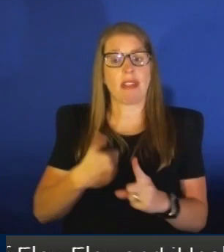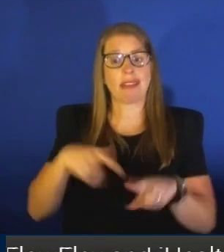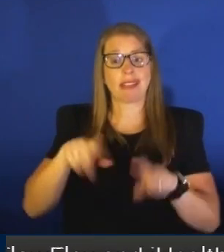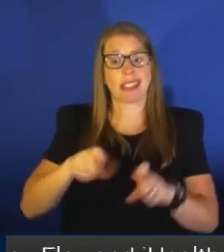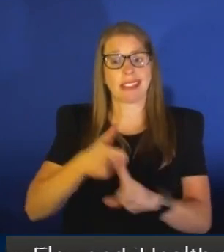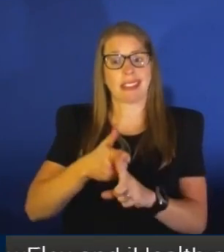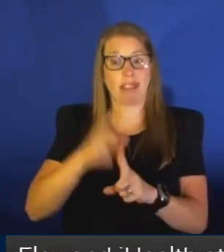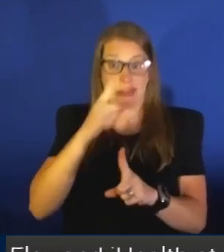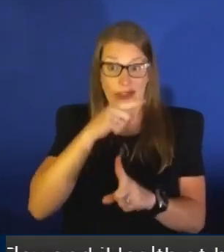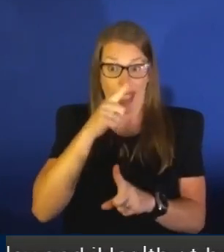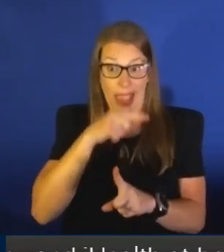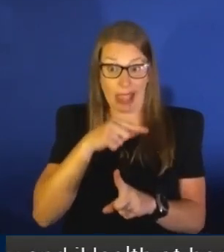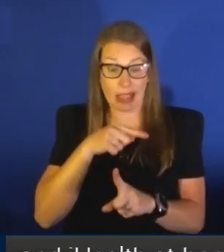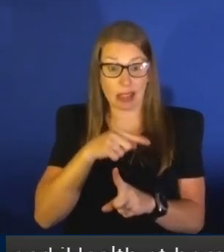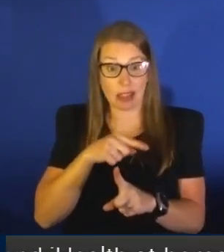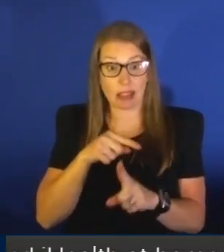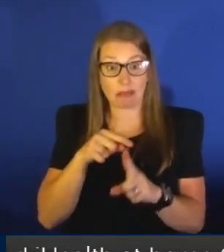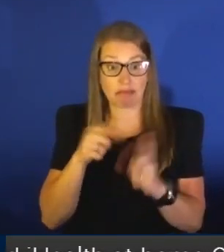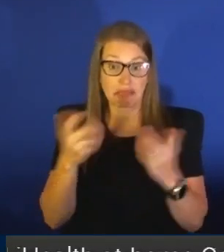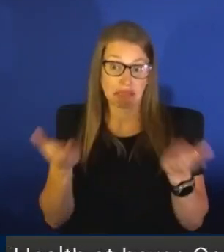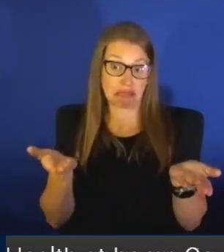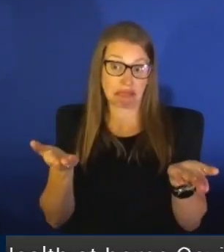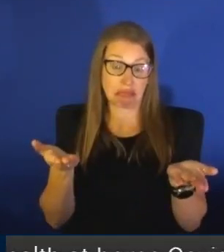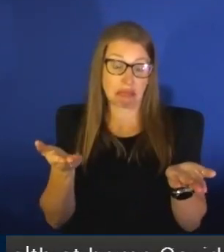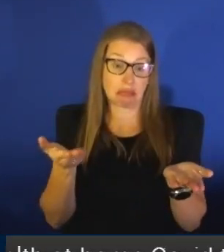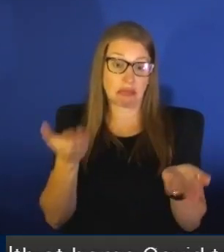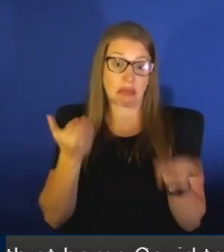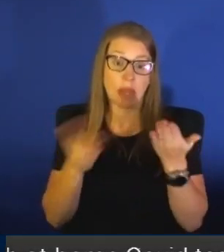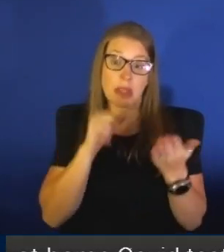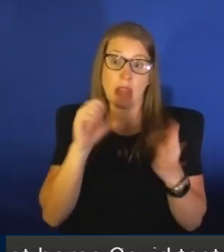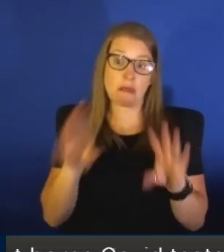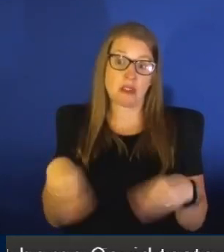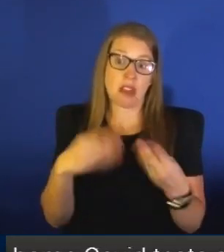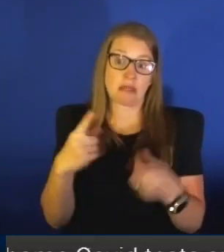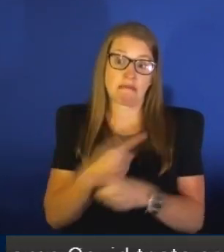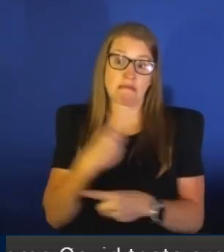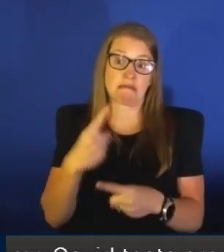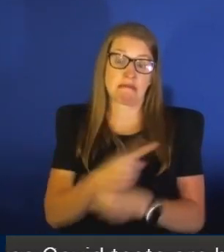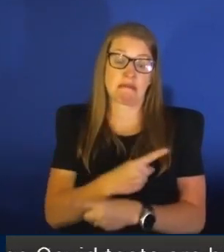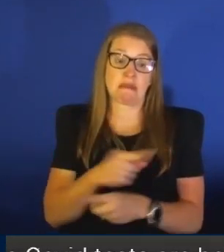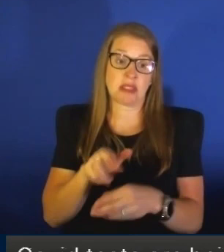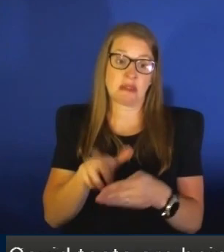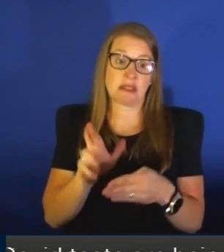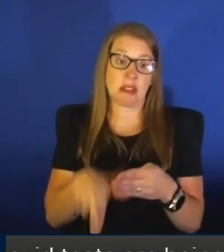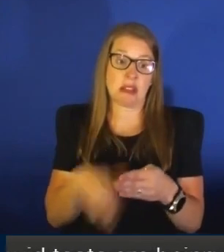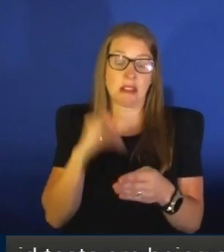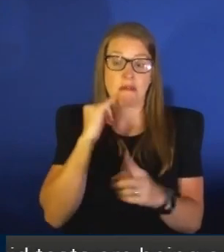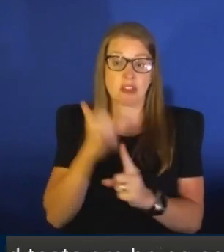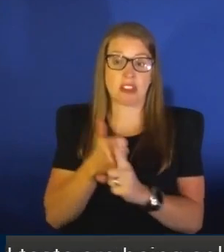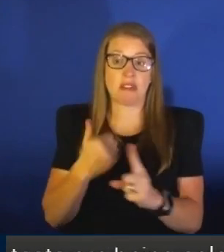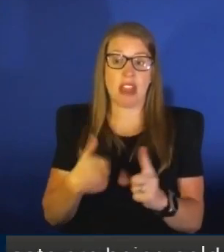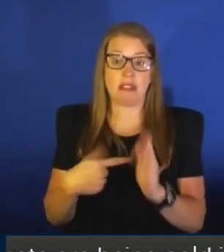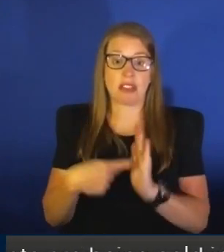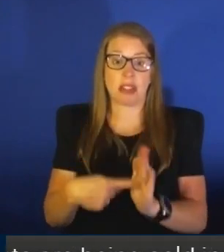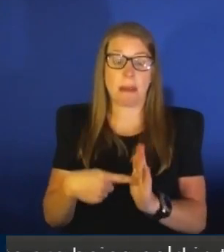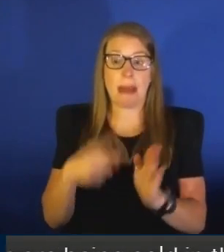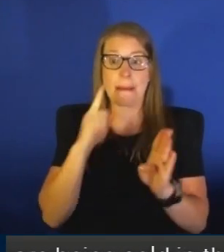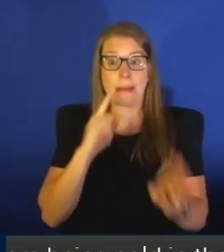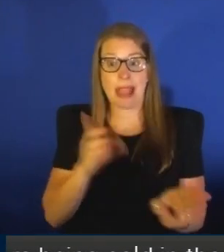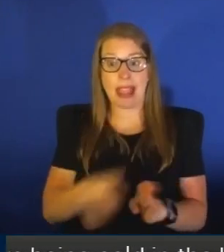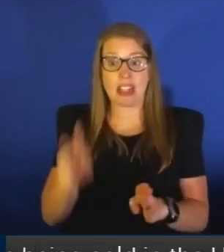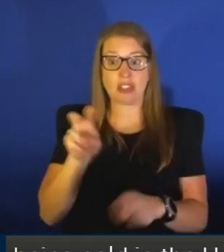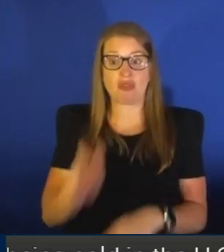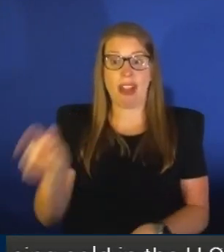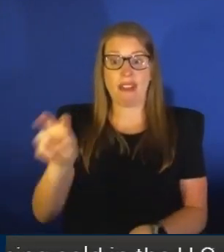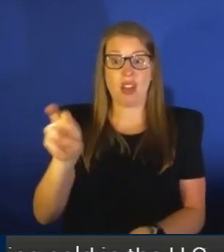and could not give you the accurate results, that is one more thing, especially if you're having symptoms and you're planning to travel or going to somebody's house who